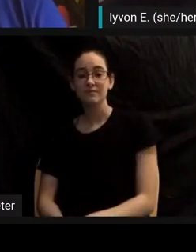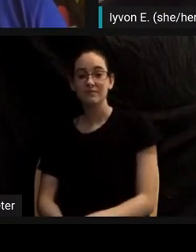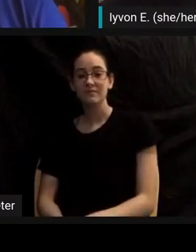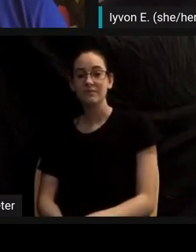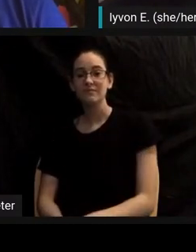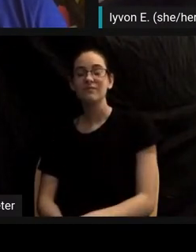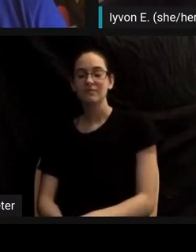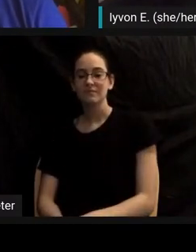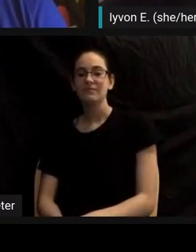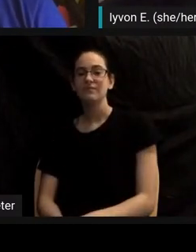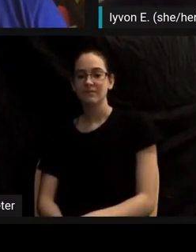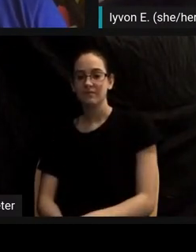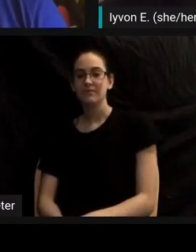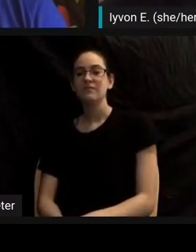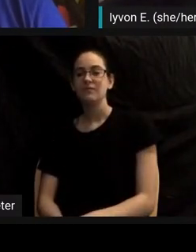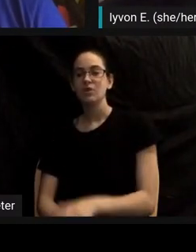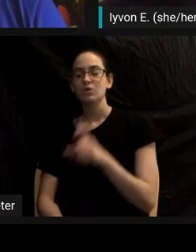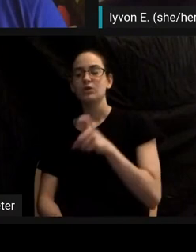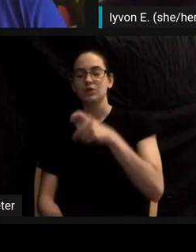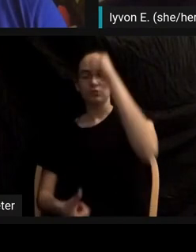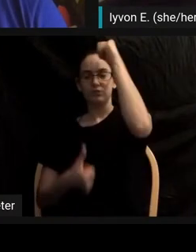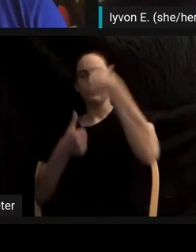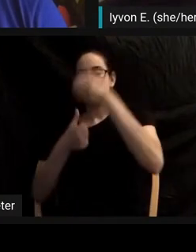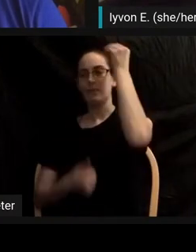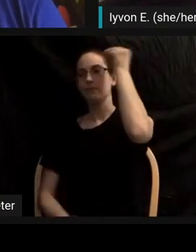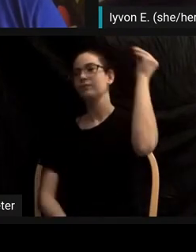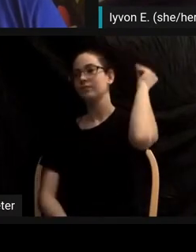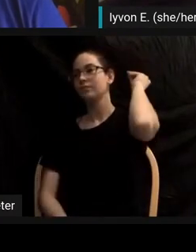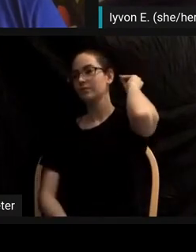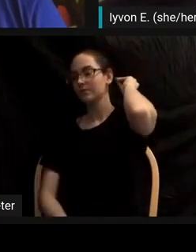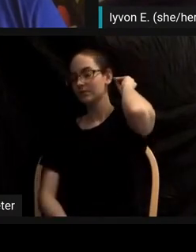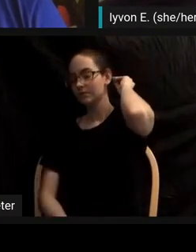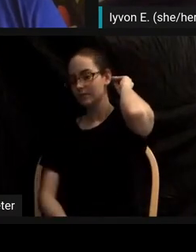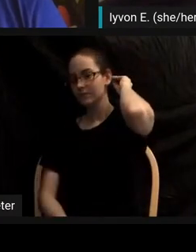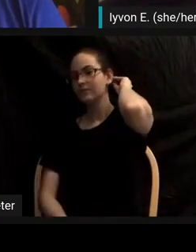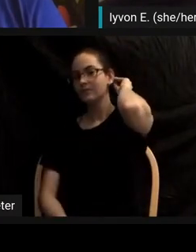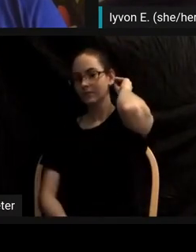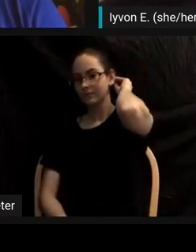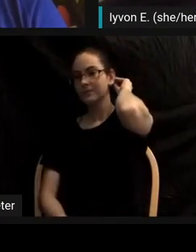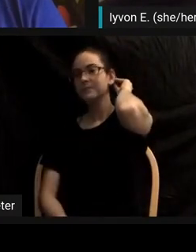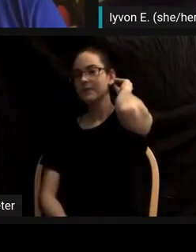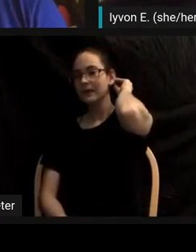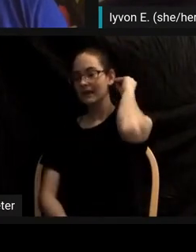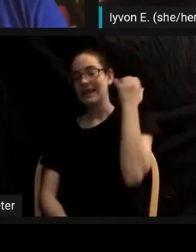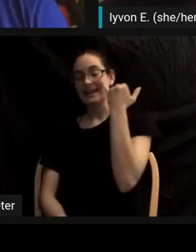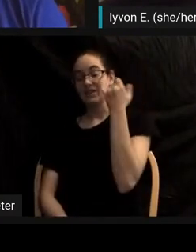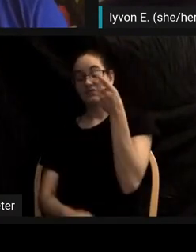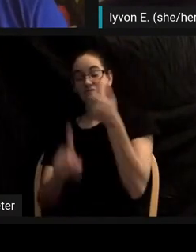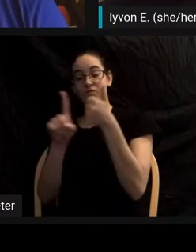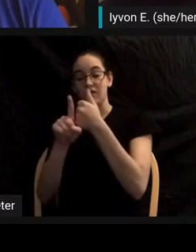So that's something to always bear in mind is that as a producer, you